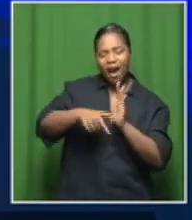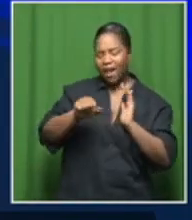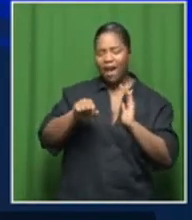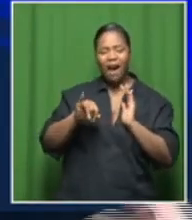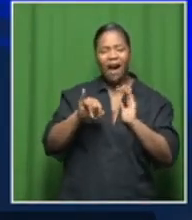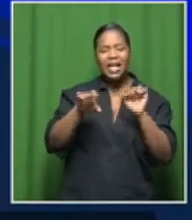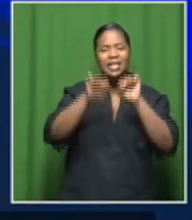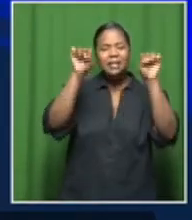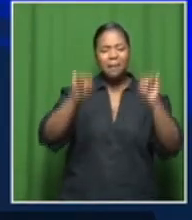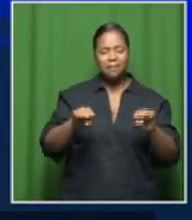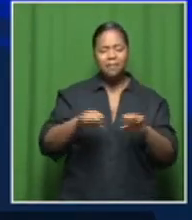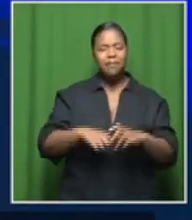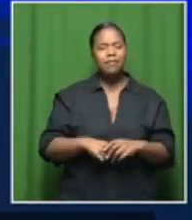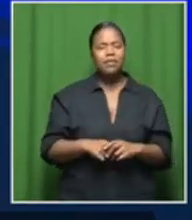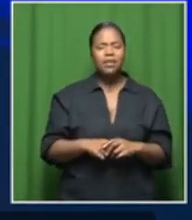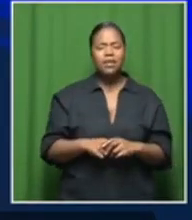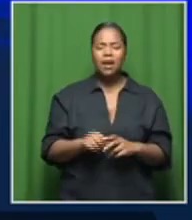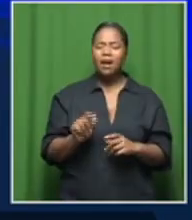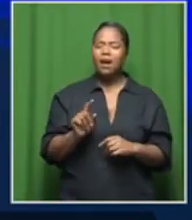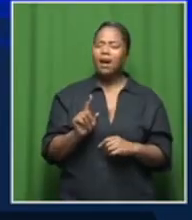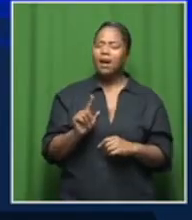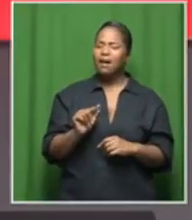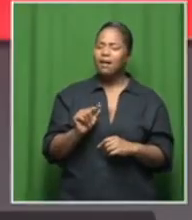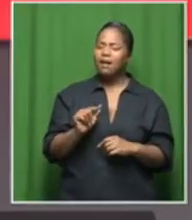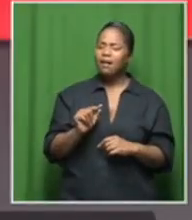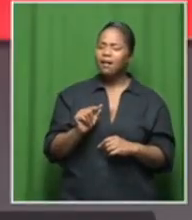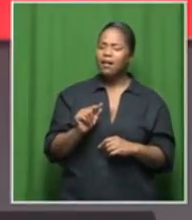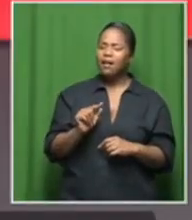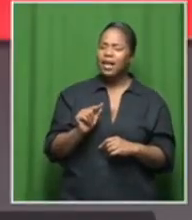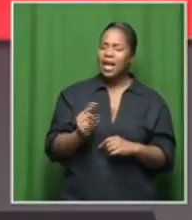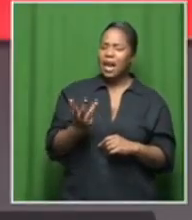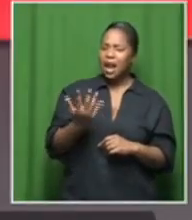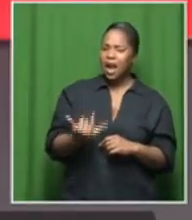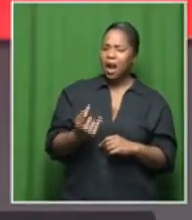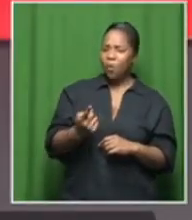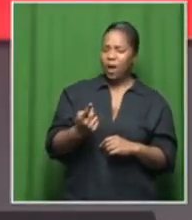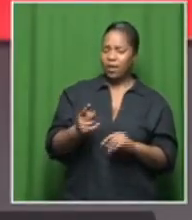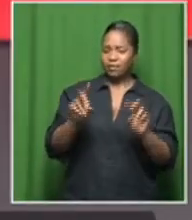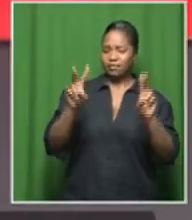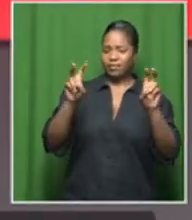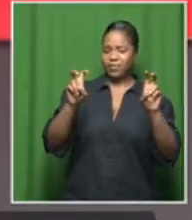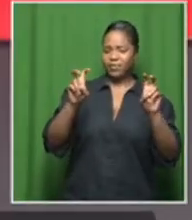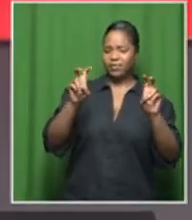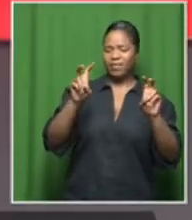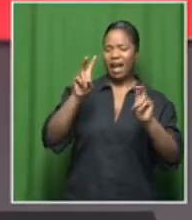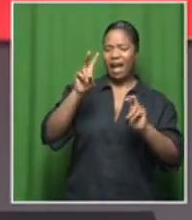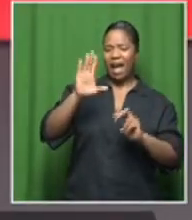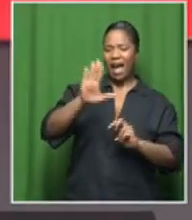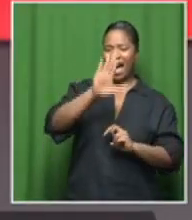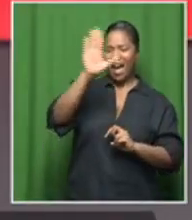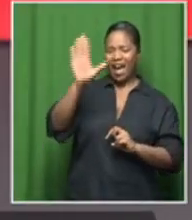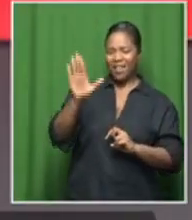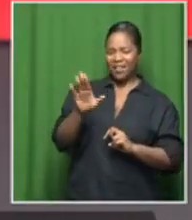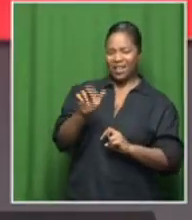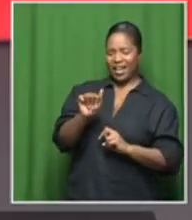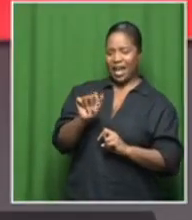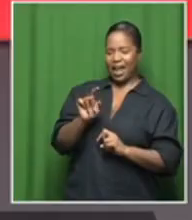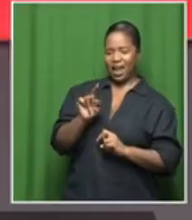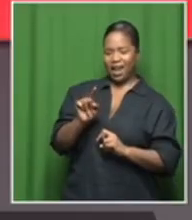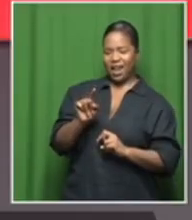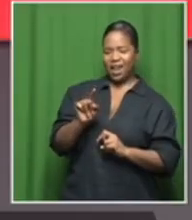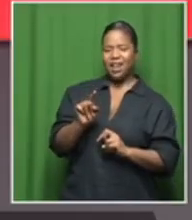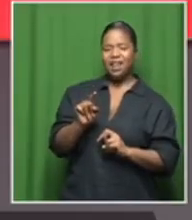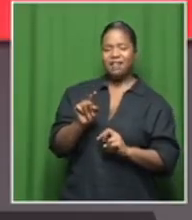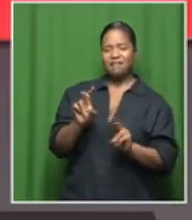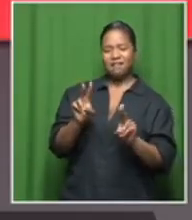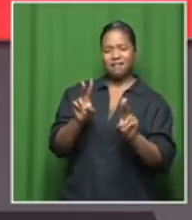system. And let's get into that, because it's obviously in the context of an African narrative that needs to be reworked. An agency